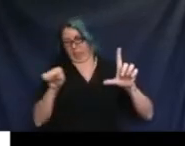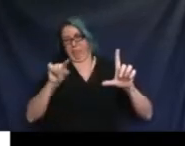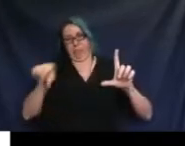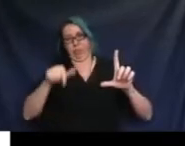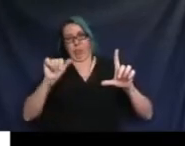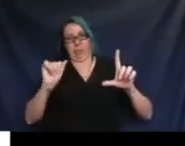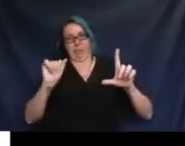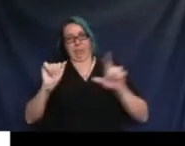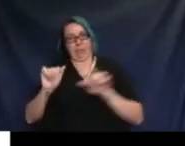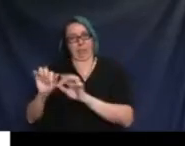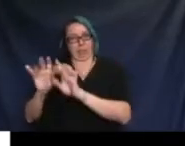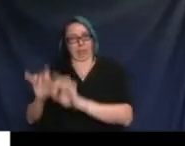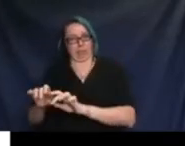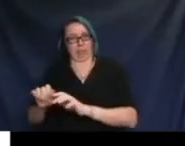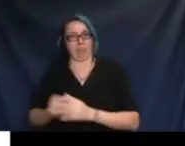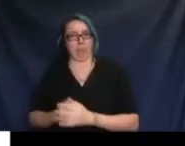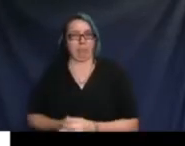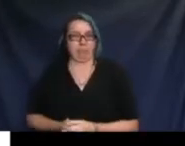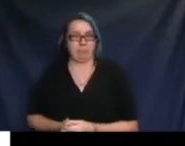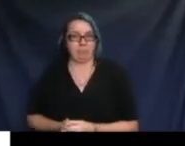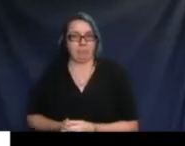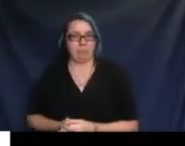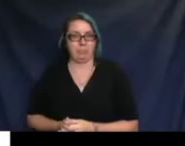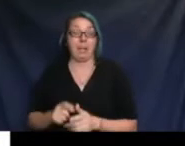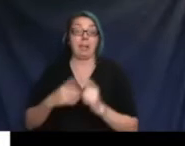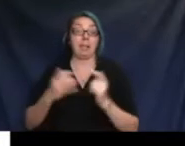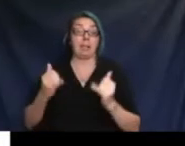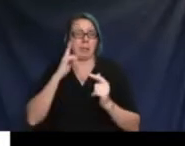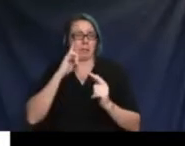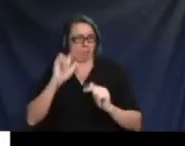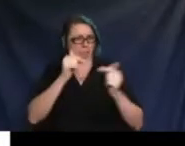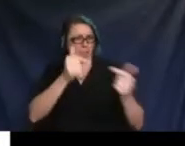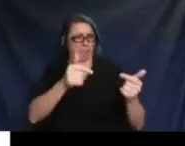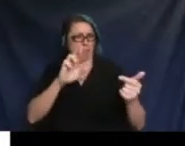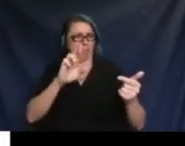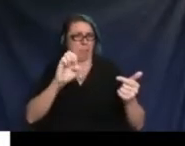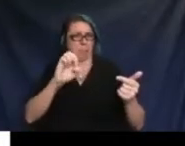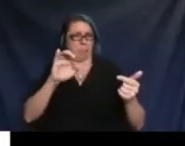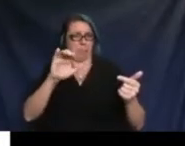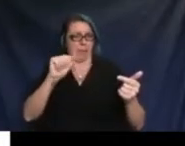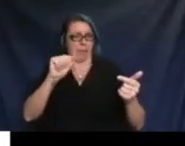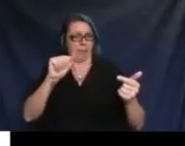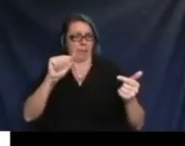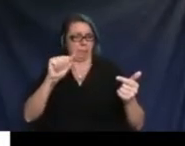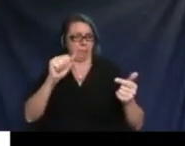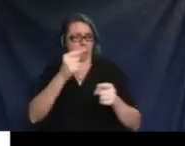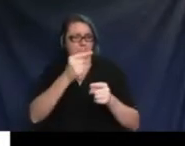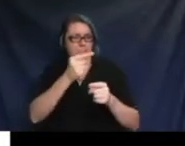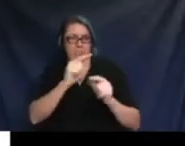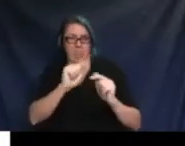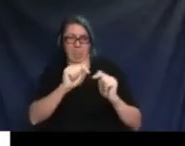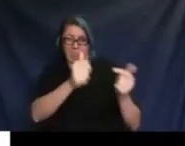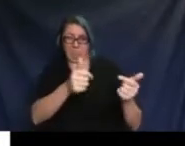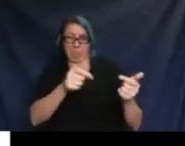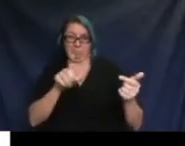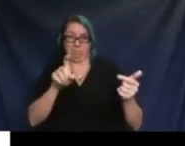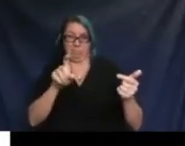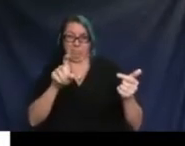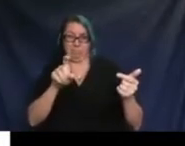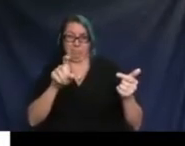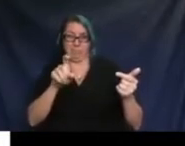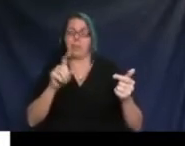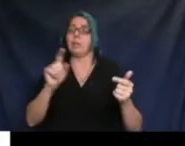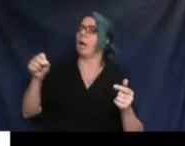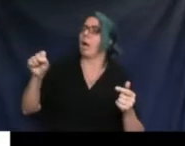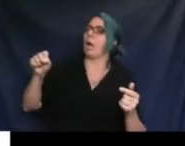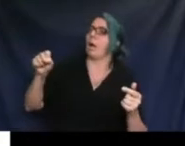the ArtworxTO partnership grant. Is that the truth? I think so. Okay, great. Am I unmuted? No,